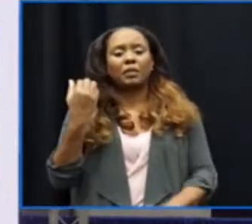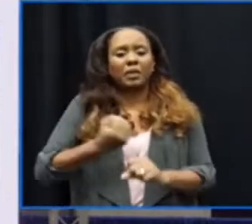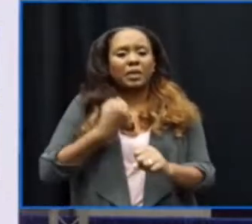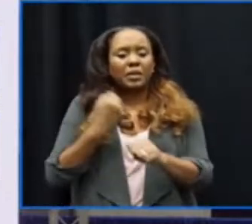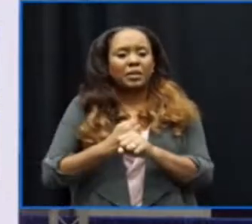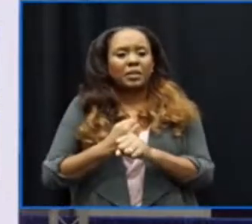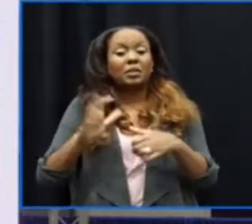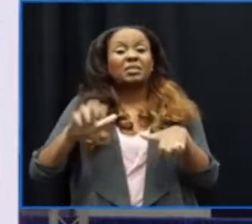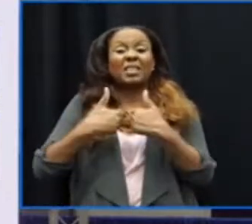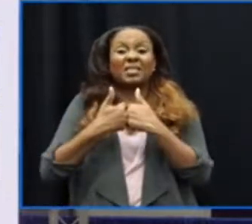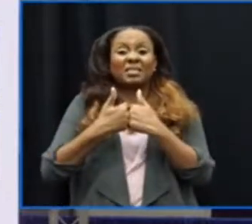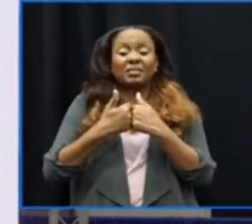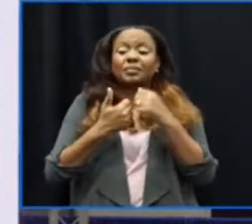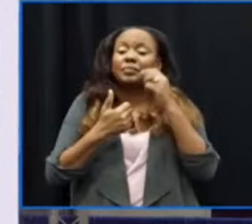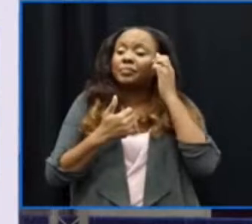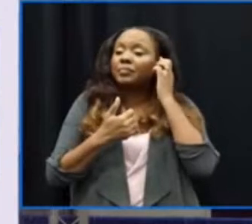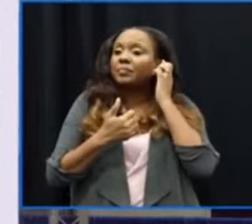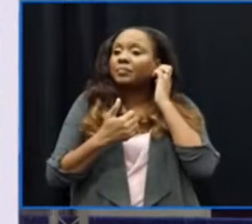economic